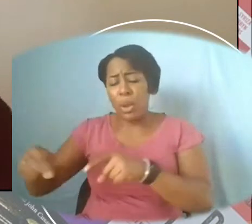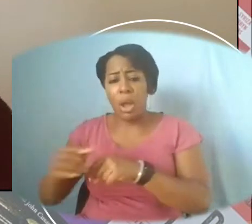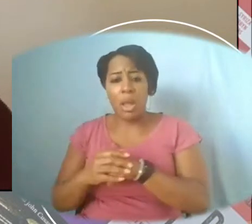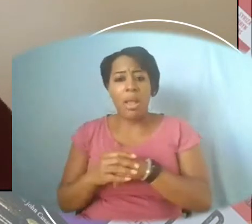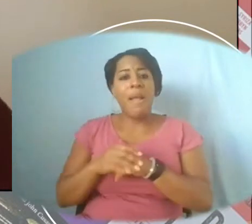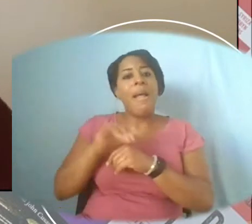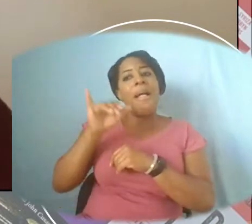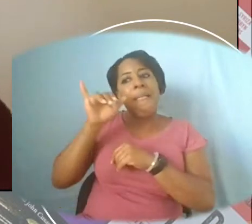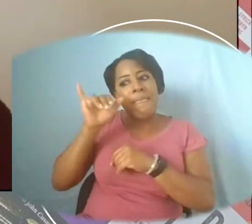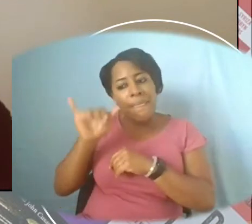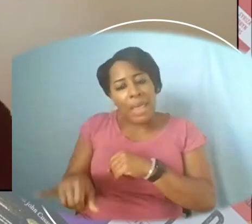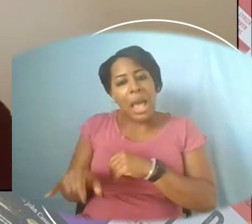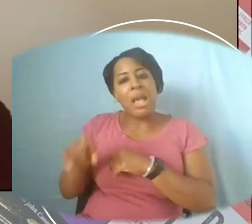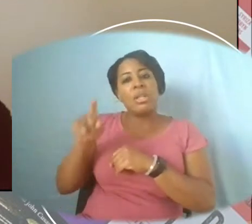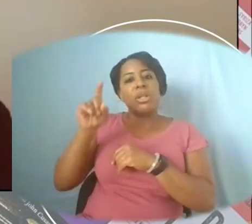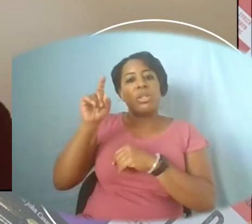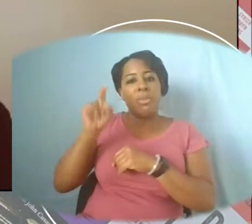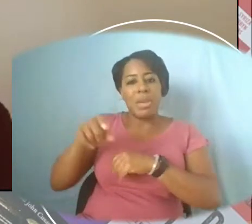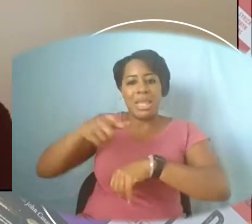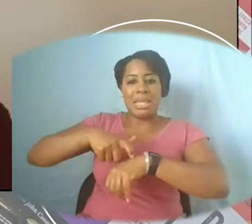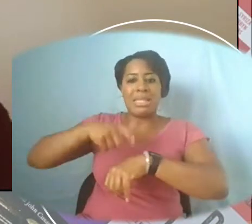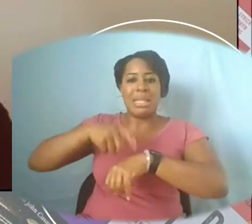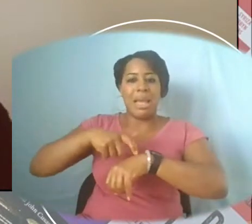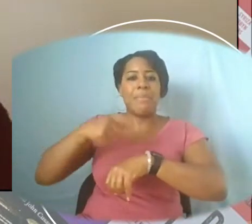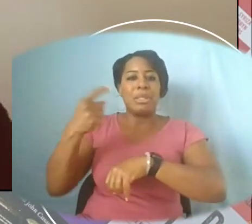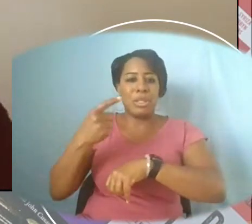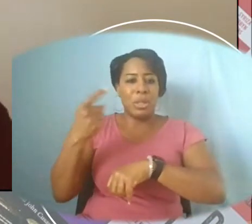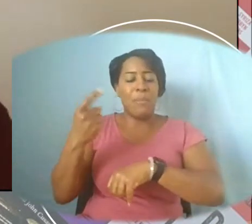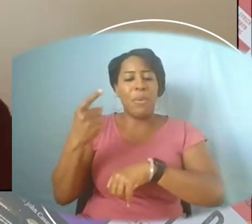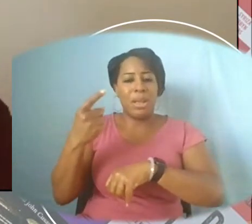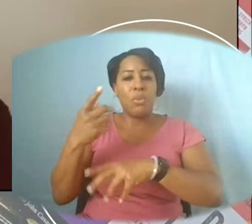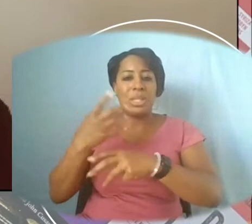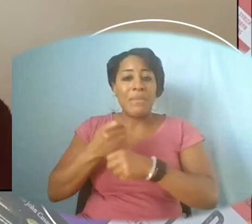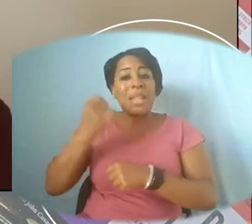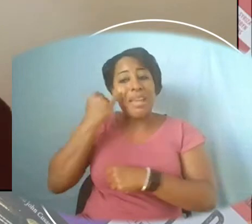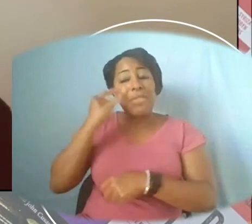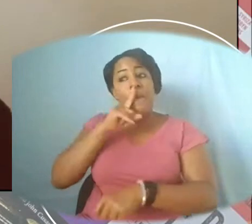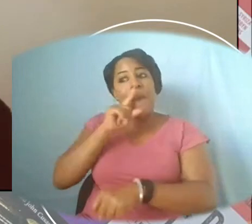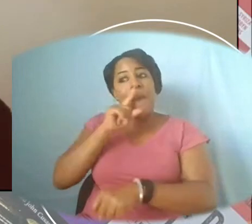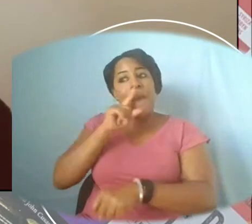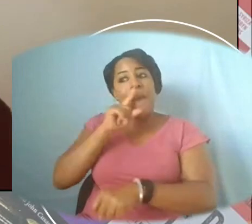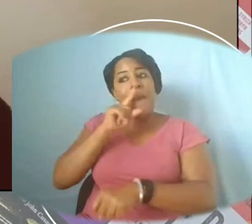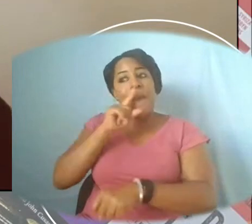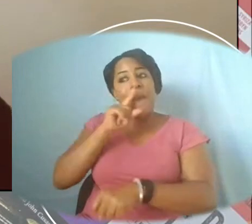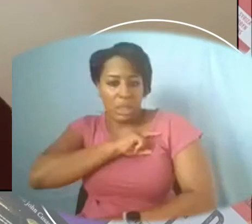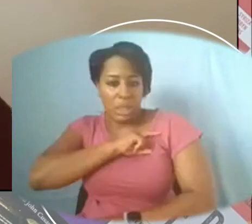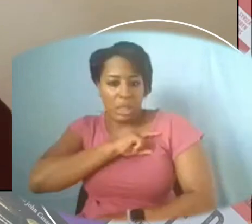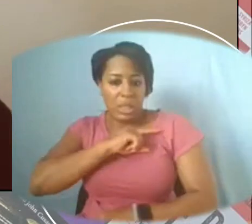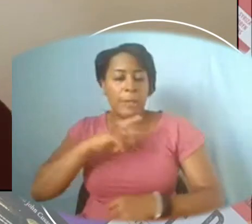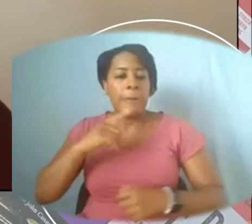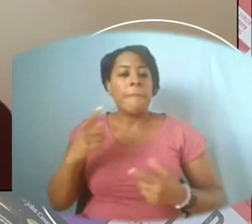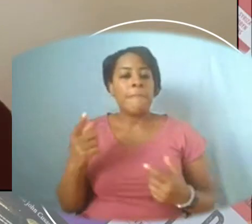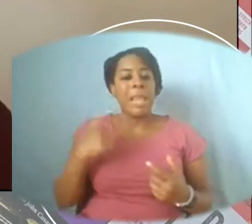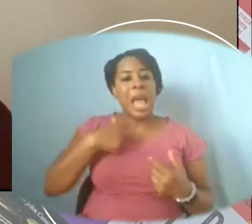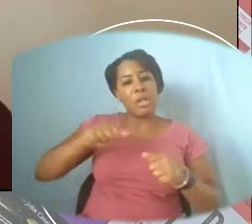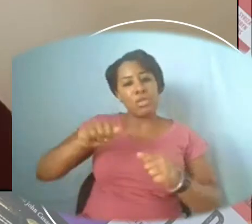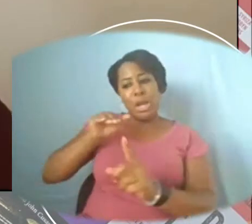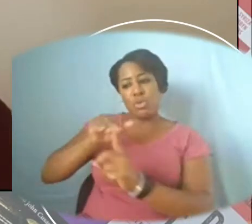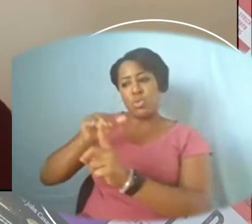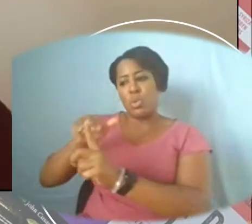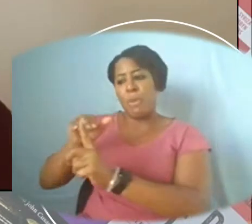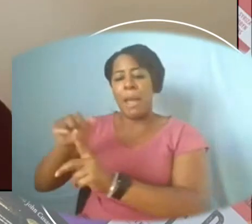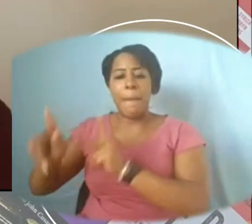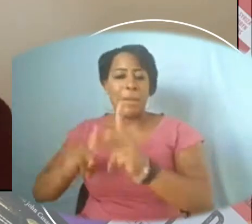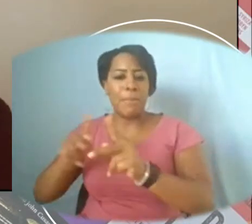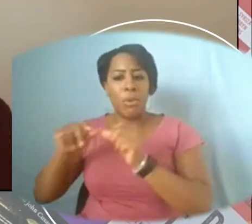time someone receives if they're actually guilty of a crime. As I try to remind people constantly,